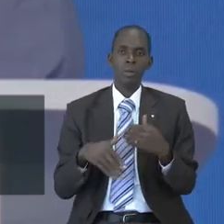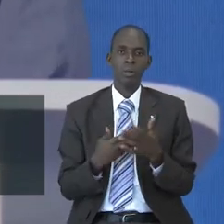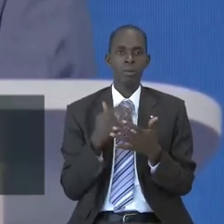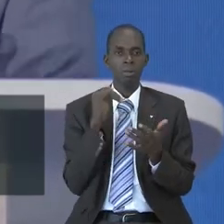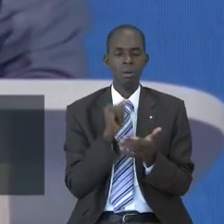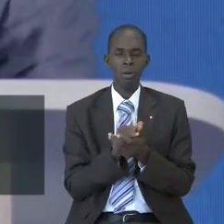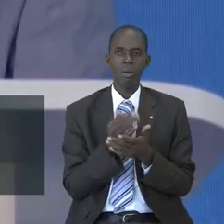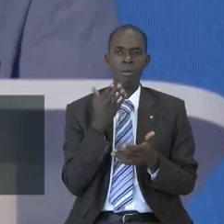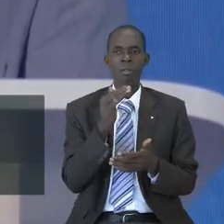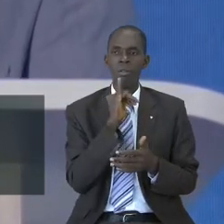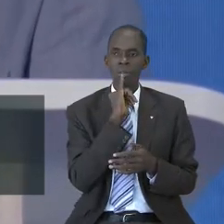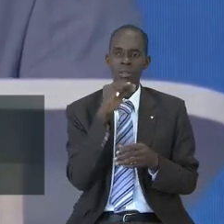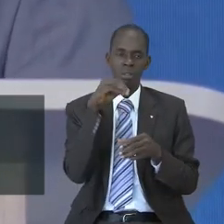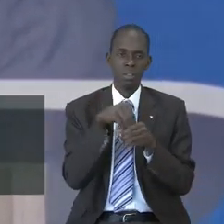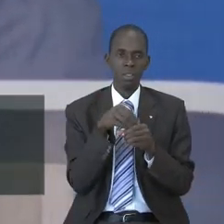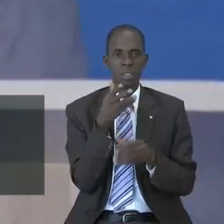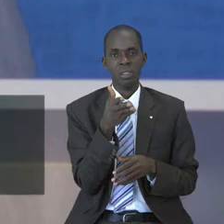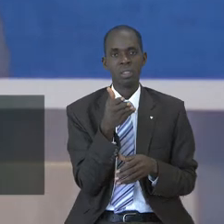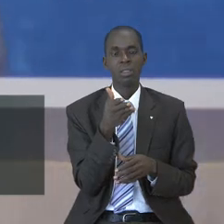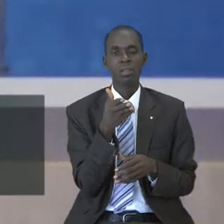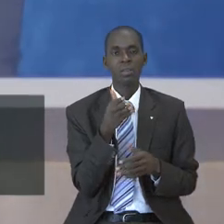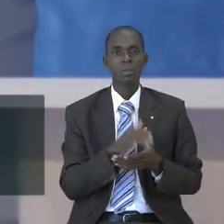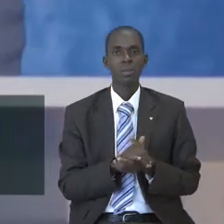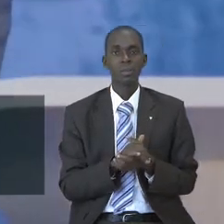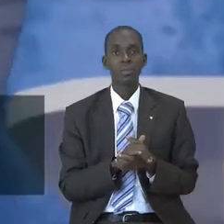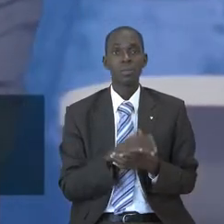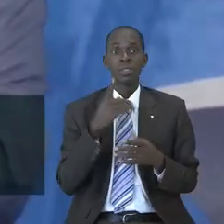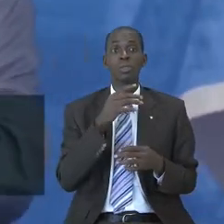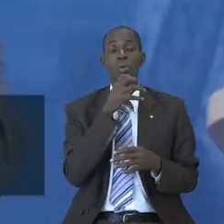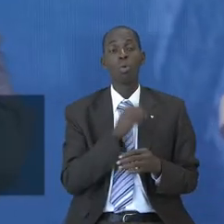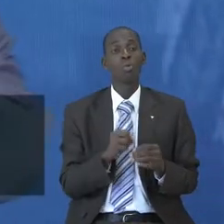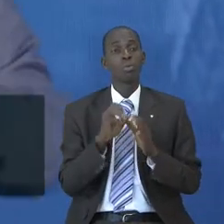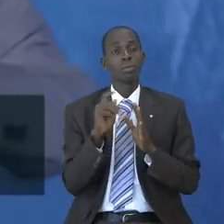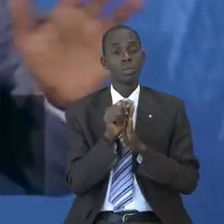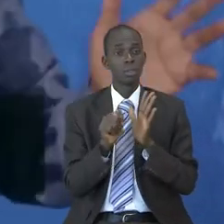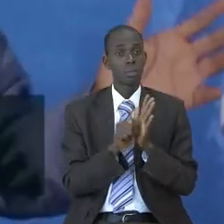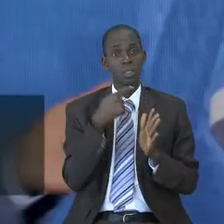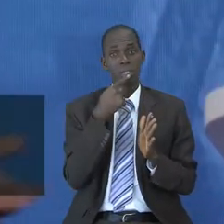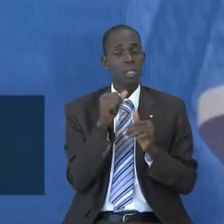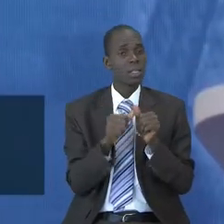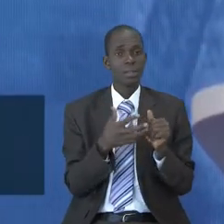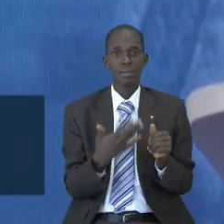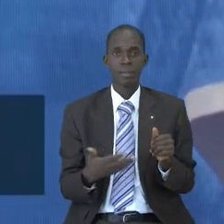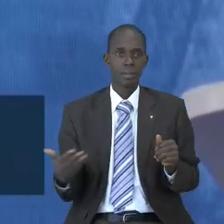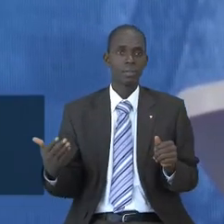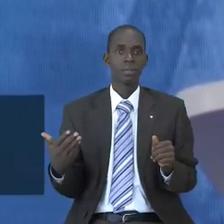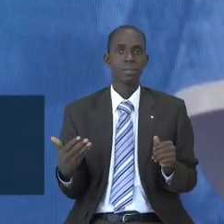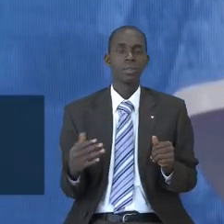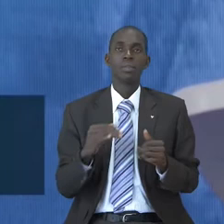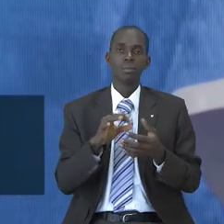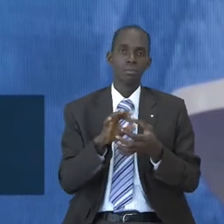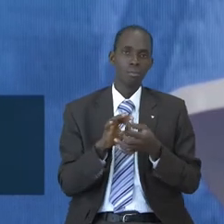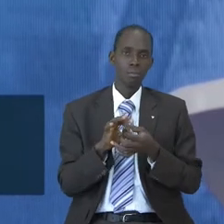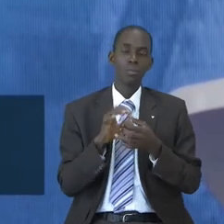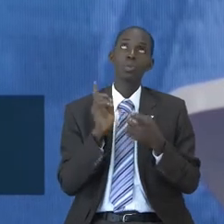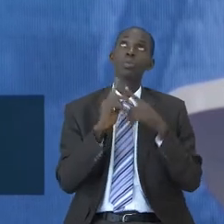that therein is. The Old Testament said everything belongs to